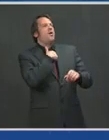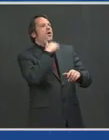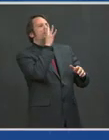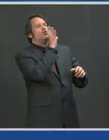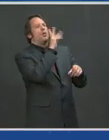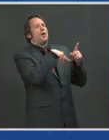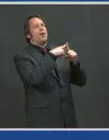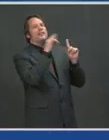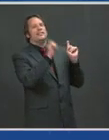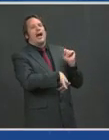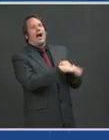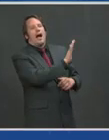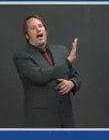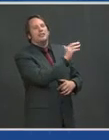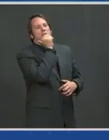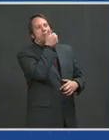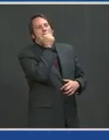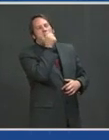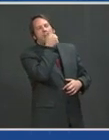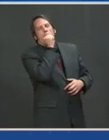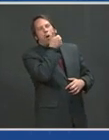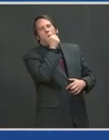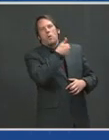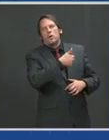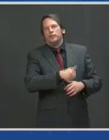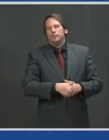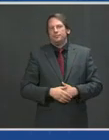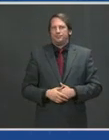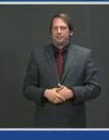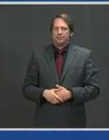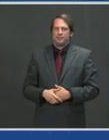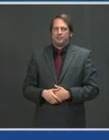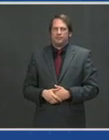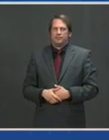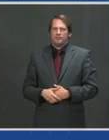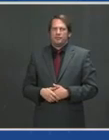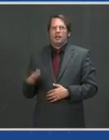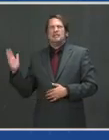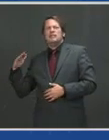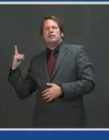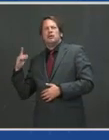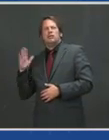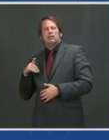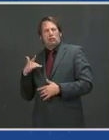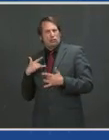Can you tell us what you told the King of York, Mr. President? Are you concerned about the situation there? No, I'm not.